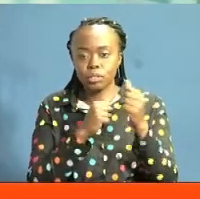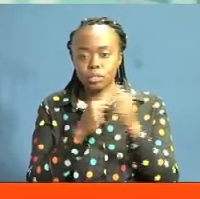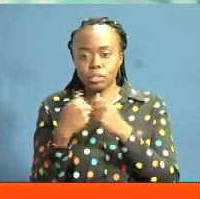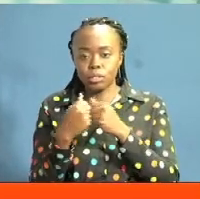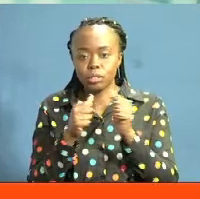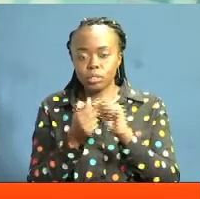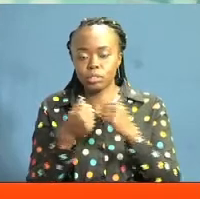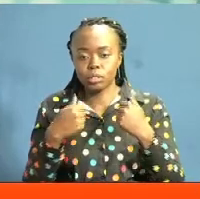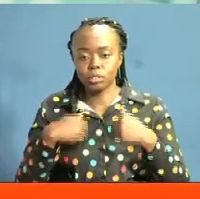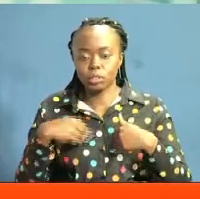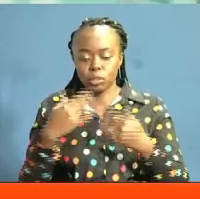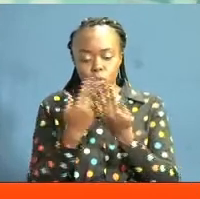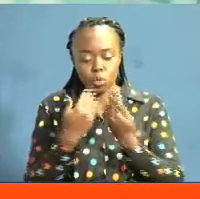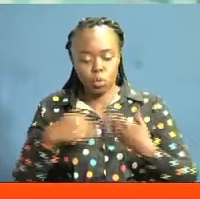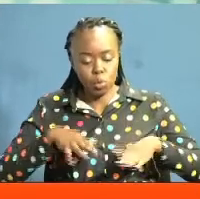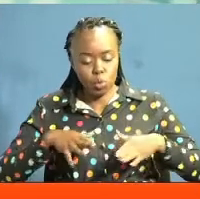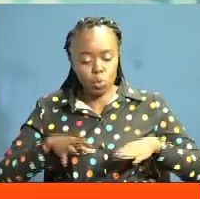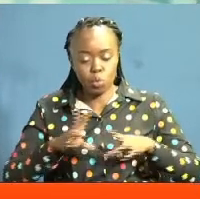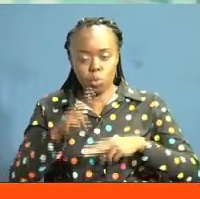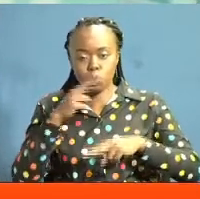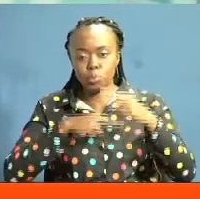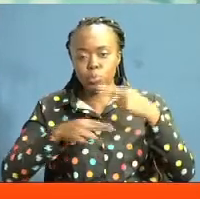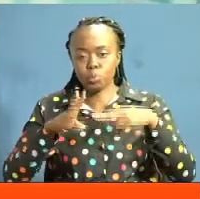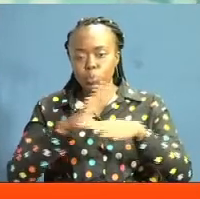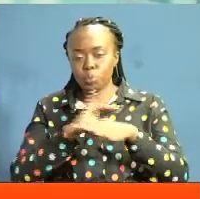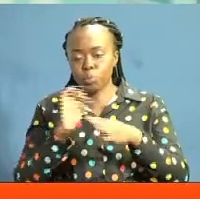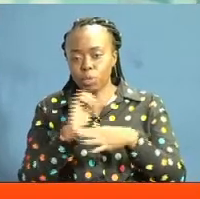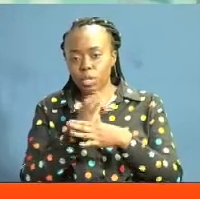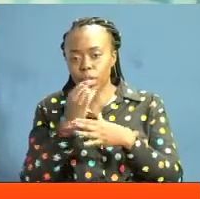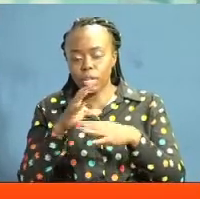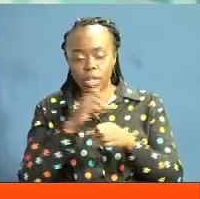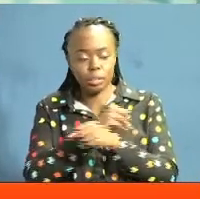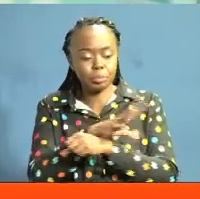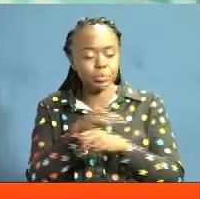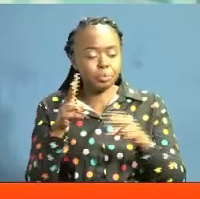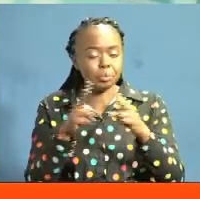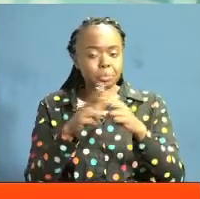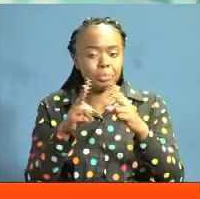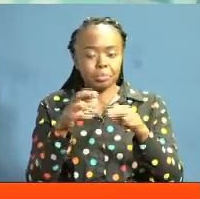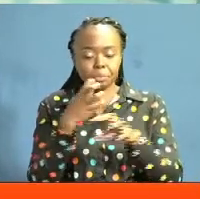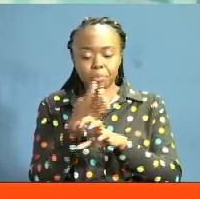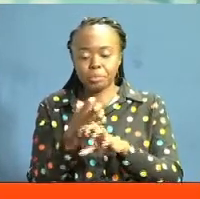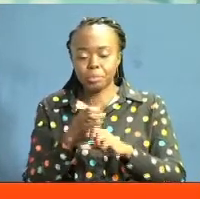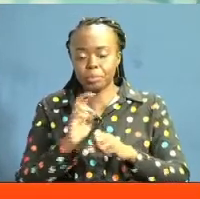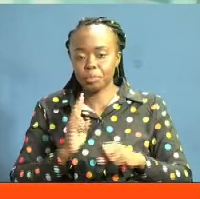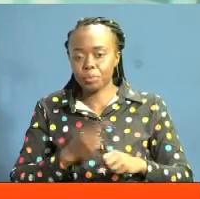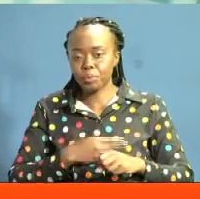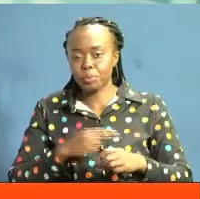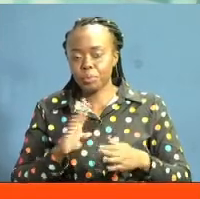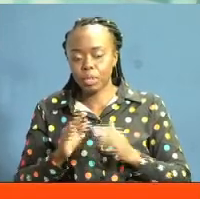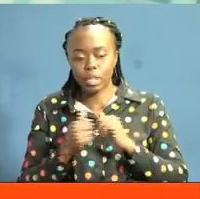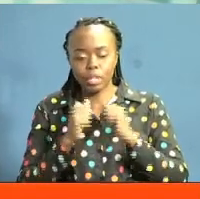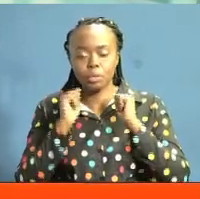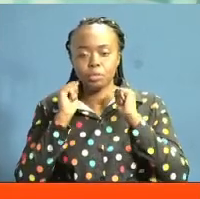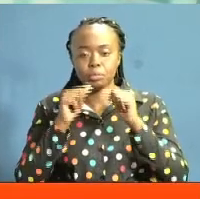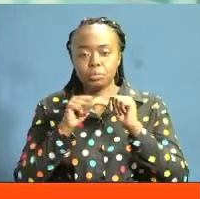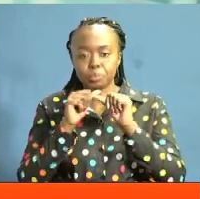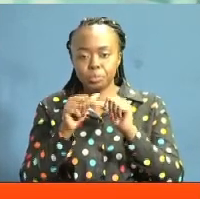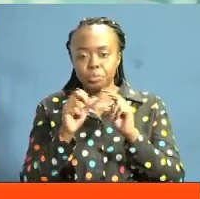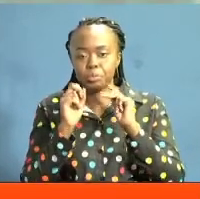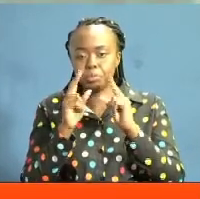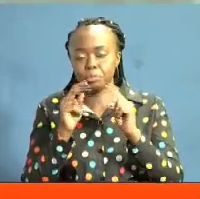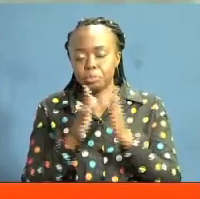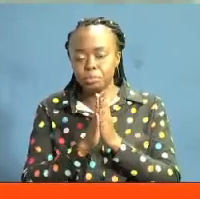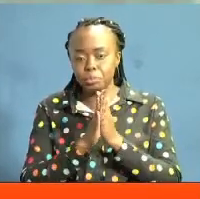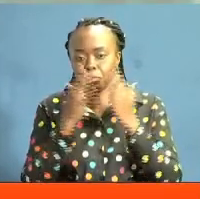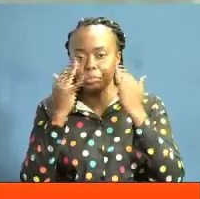facing the teenagers, the youth, humanity. Mm-hmm. And even Corona has made it very hard for us. All right. But you're going to make it. All right. Yes.